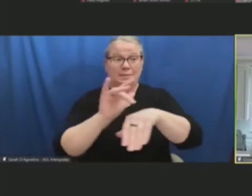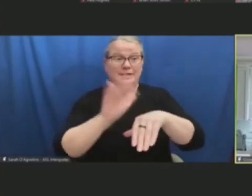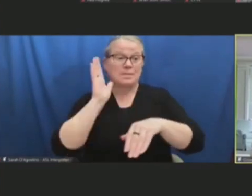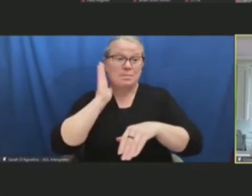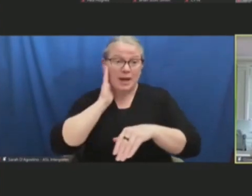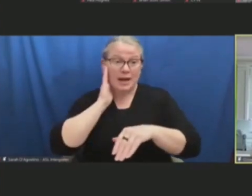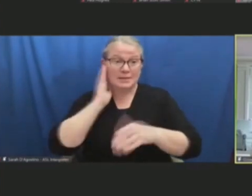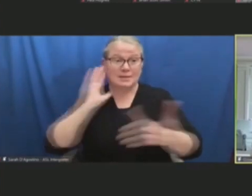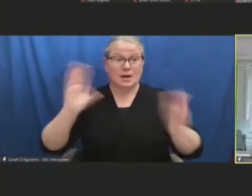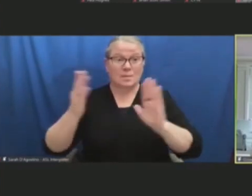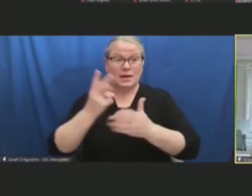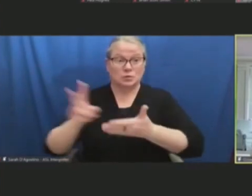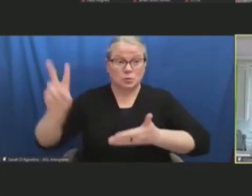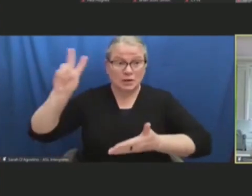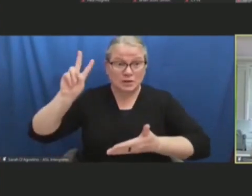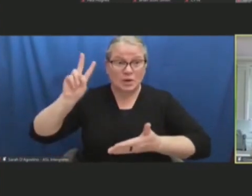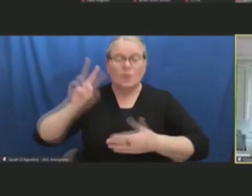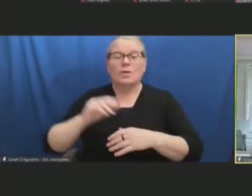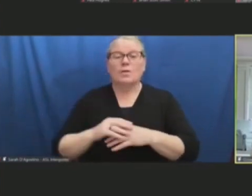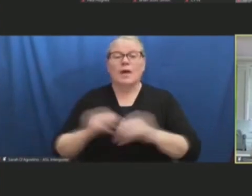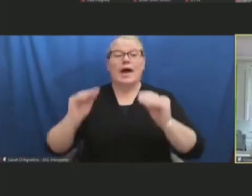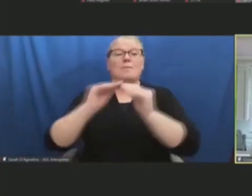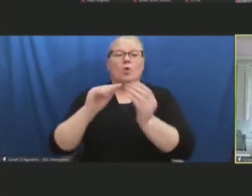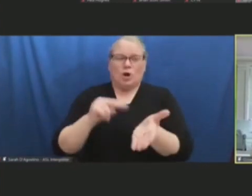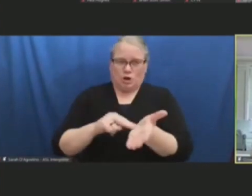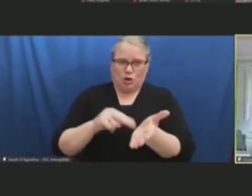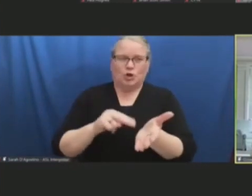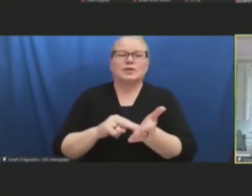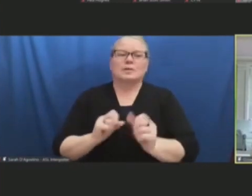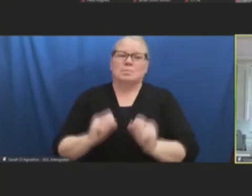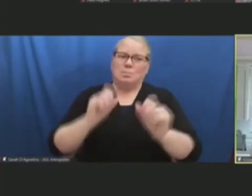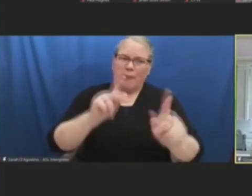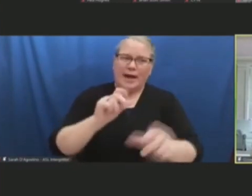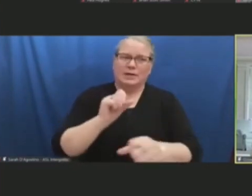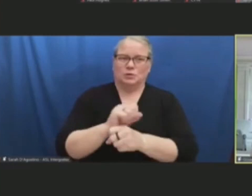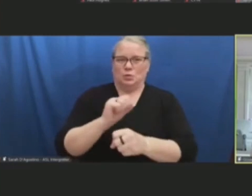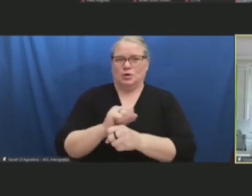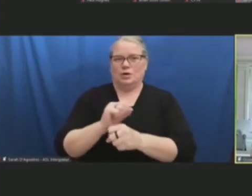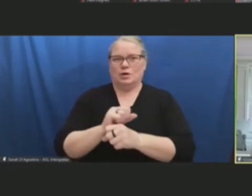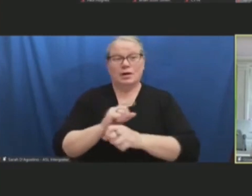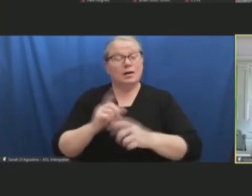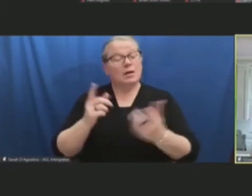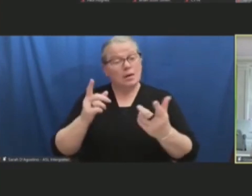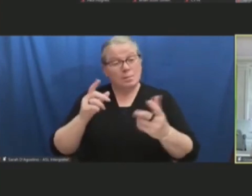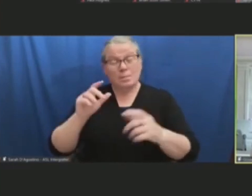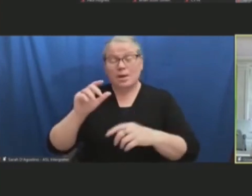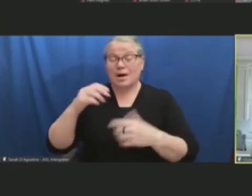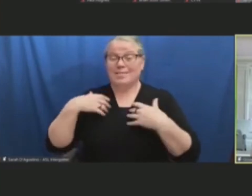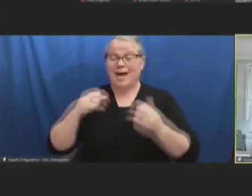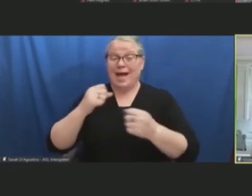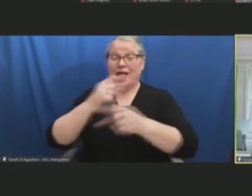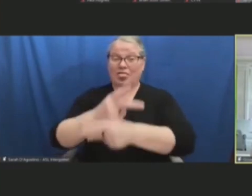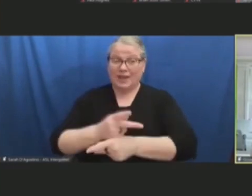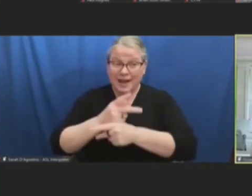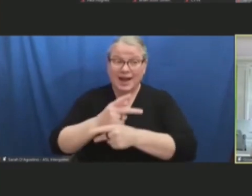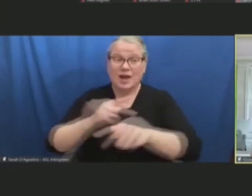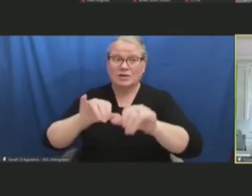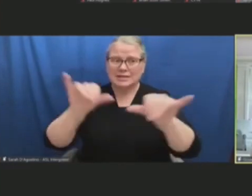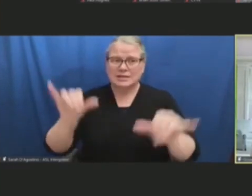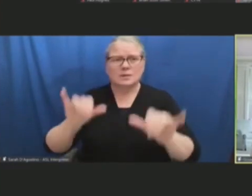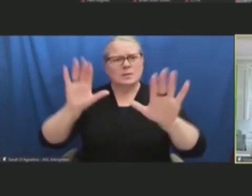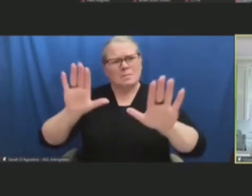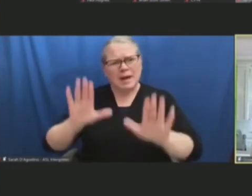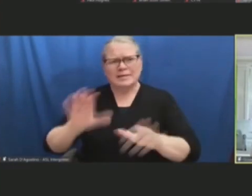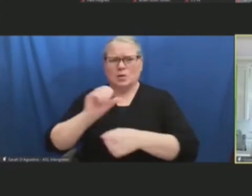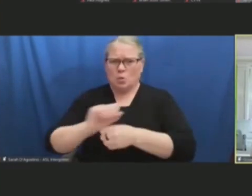more nurses coming back. But that is all the reason to say we have an amazing healthcare system there. We're working through COVID,